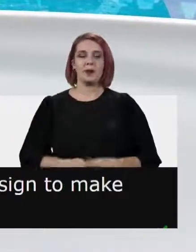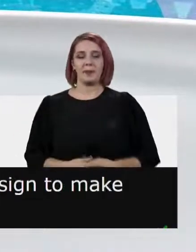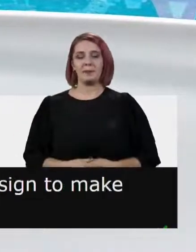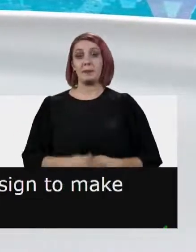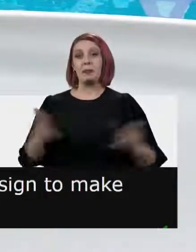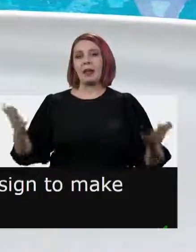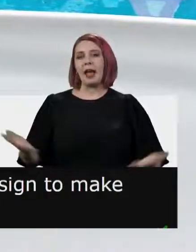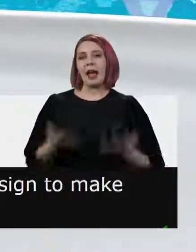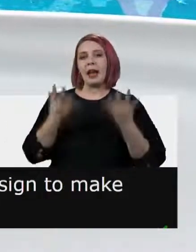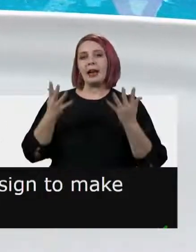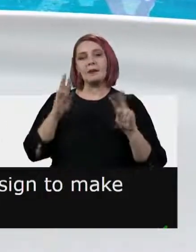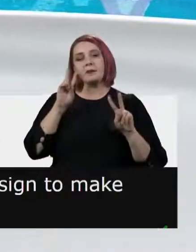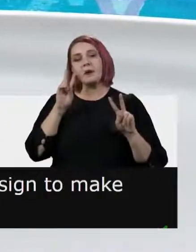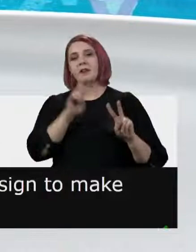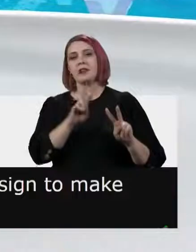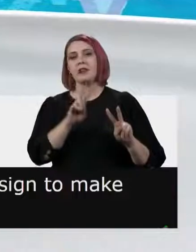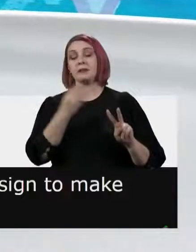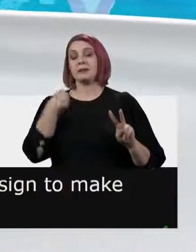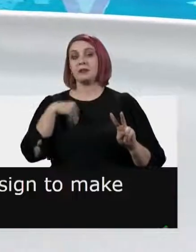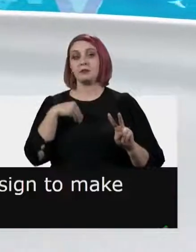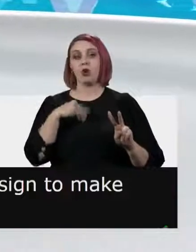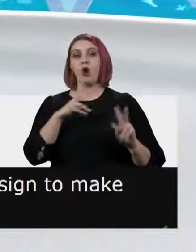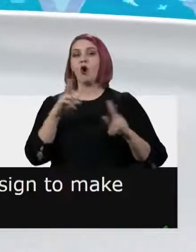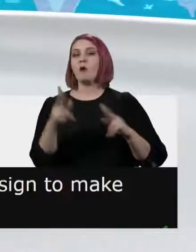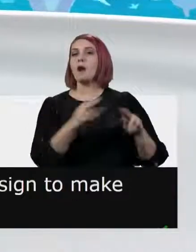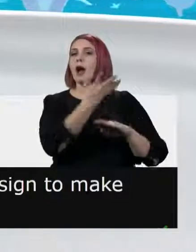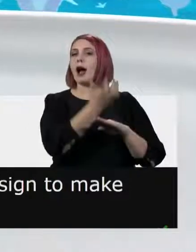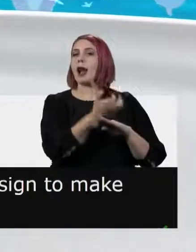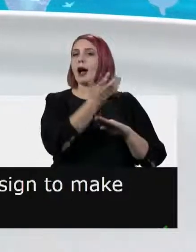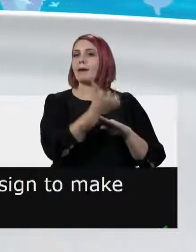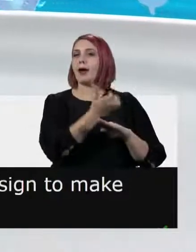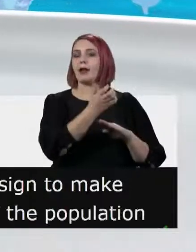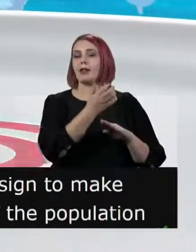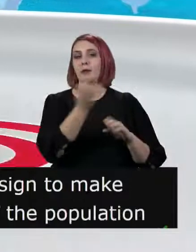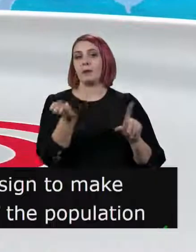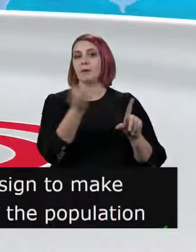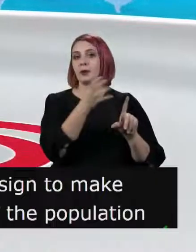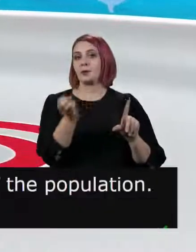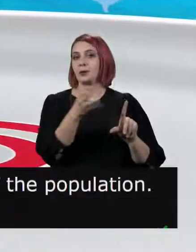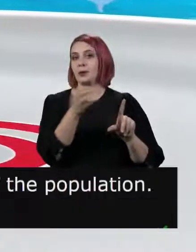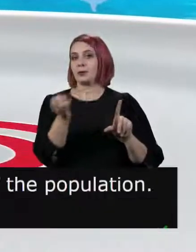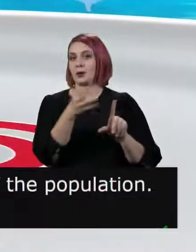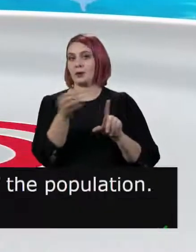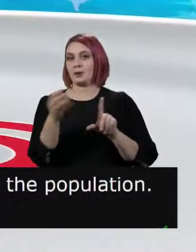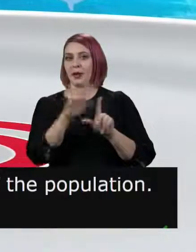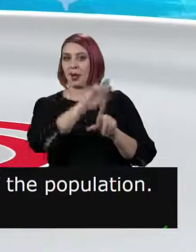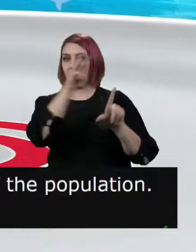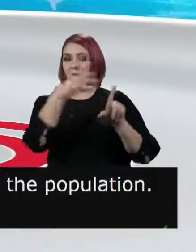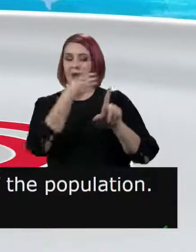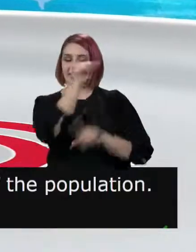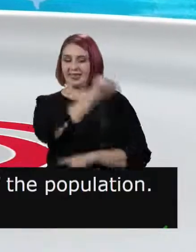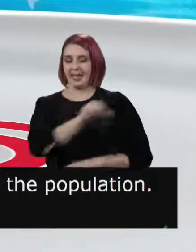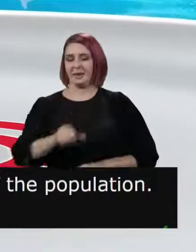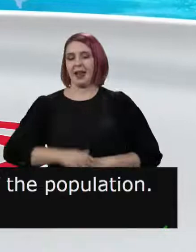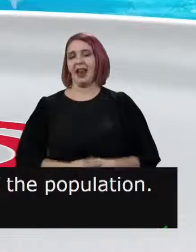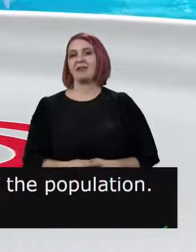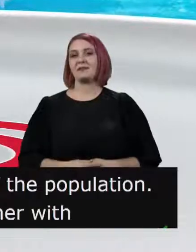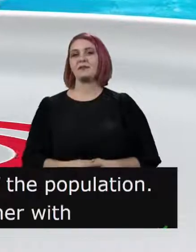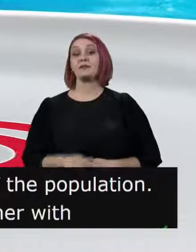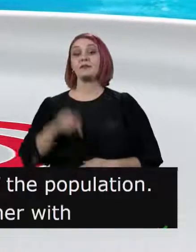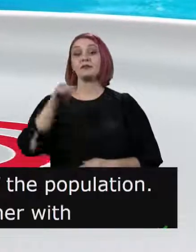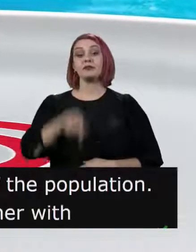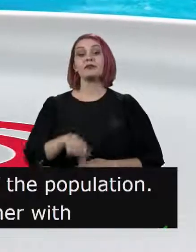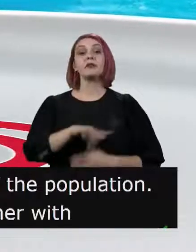whole of the population. We would like to encourage you to watch it together with the 8 previous ones that we